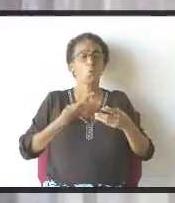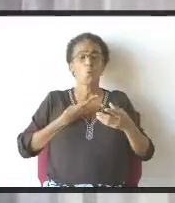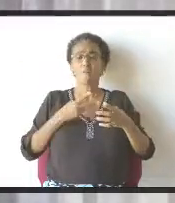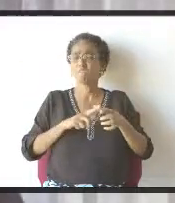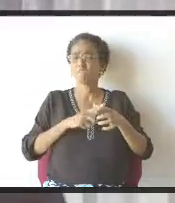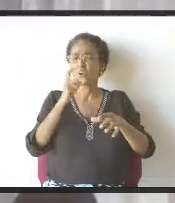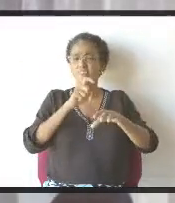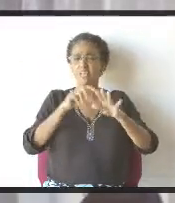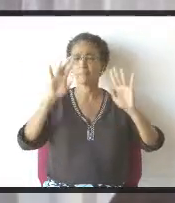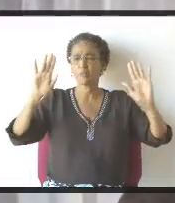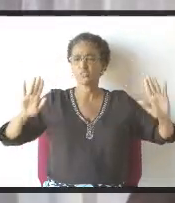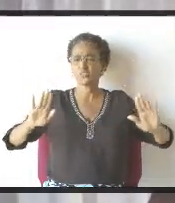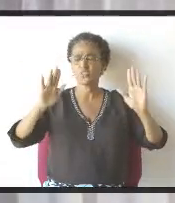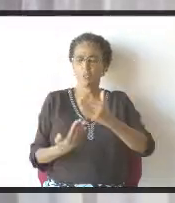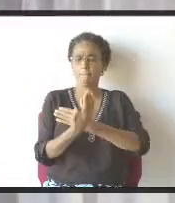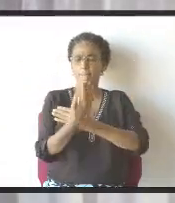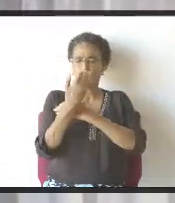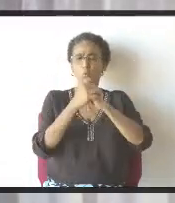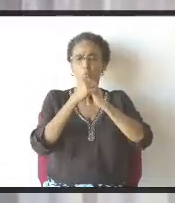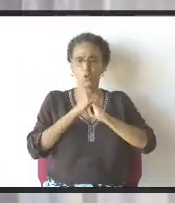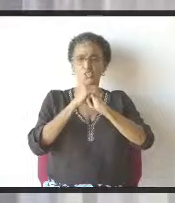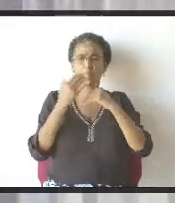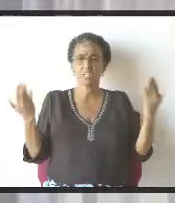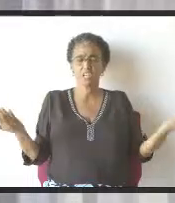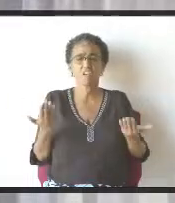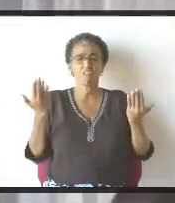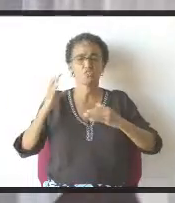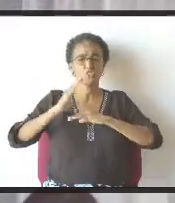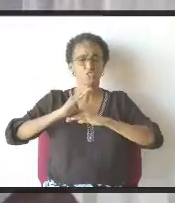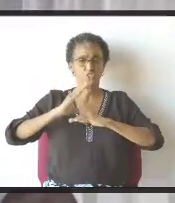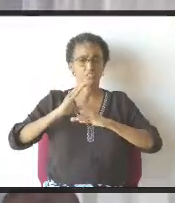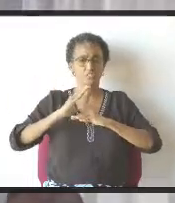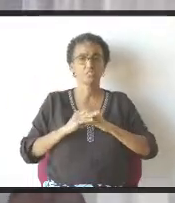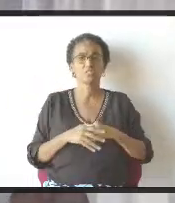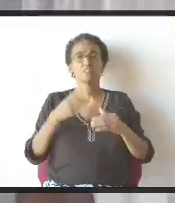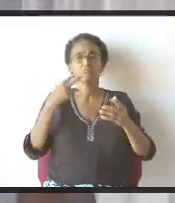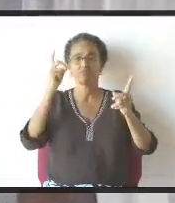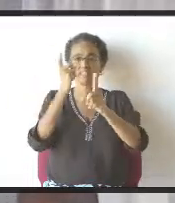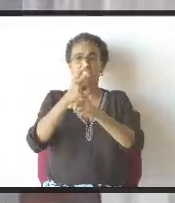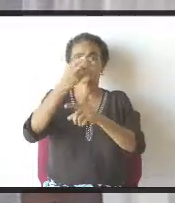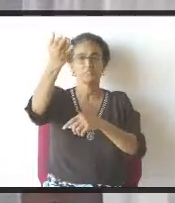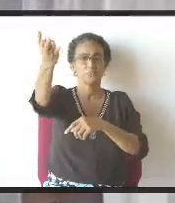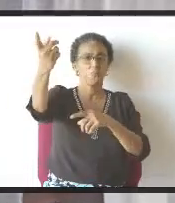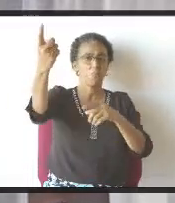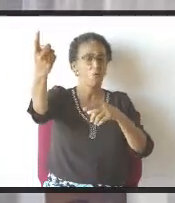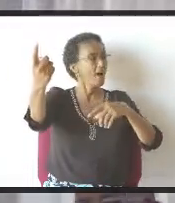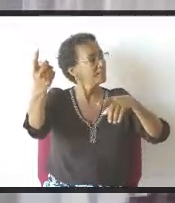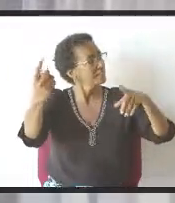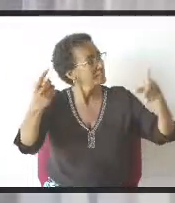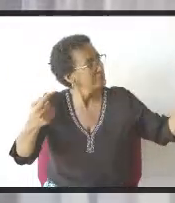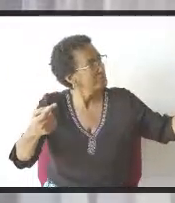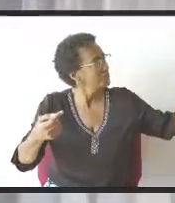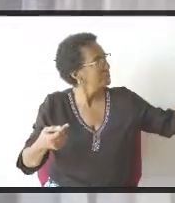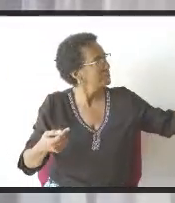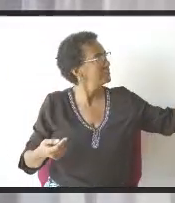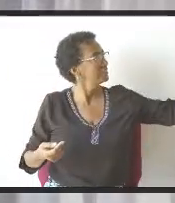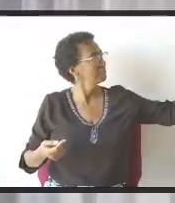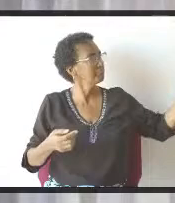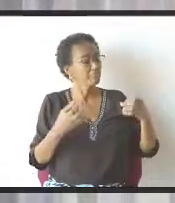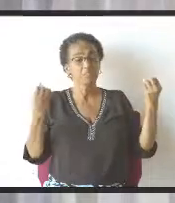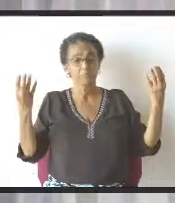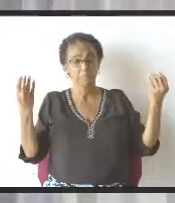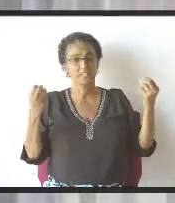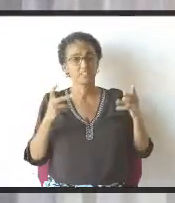Sunday morning worshiping at this church. All right. We have a lot of people here with us, leading the back. Okay,